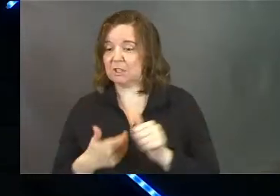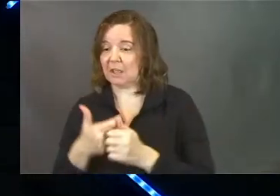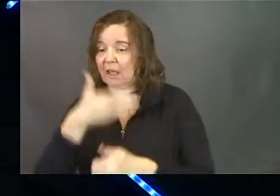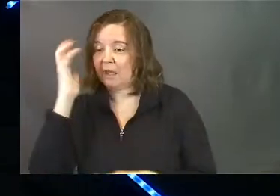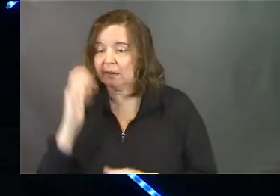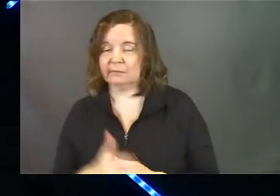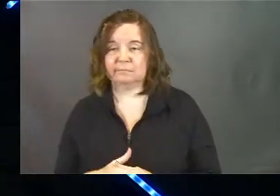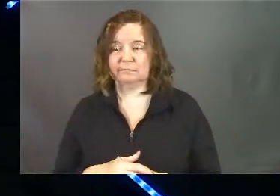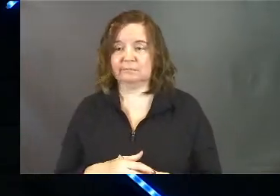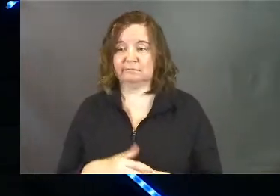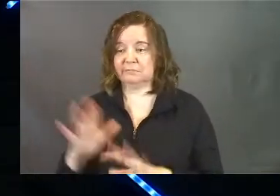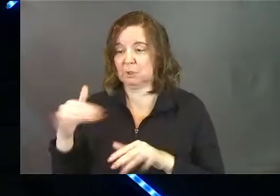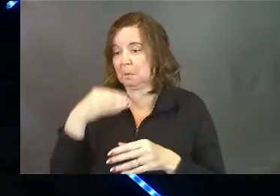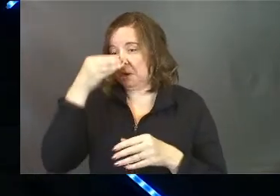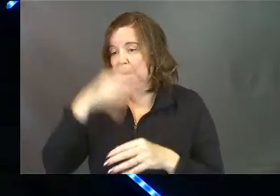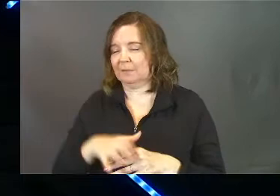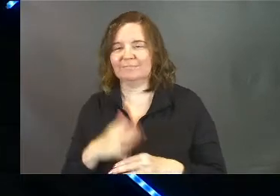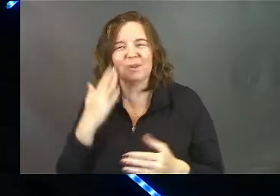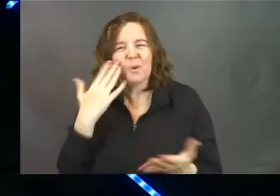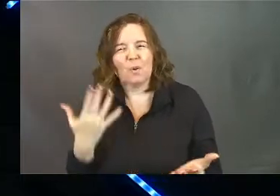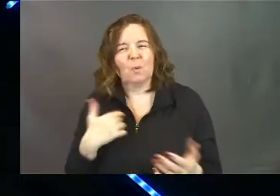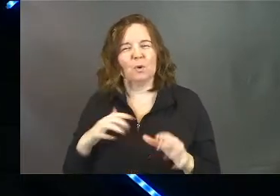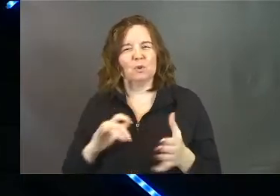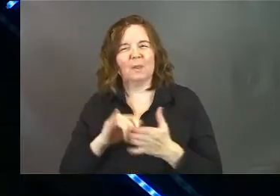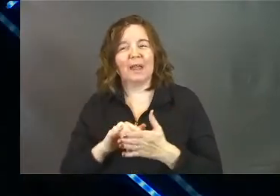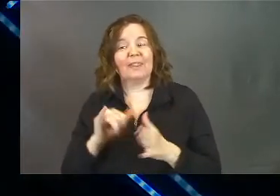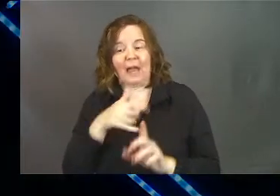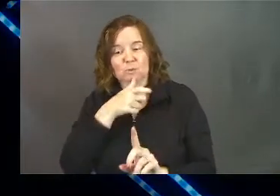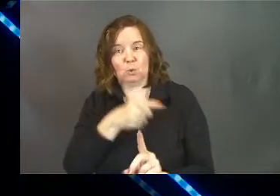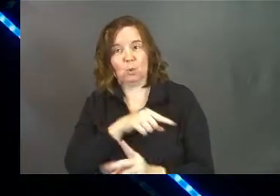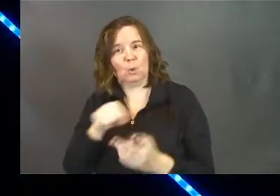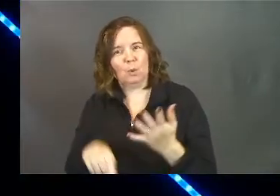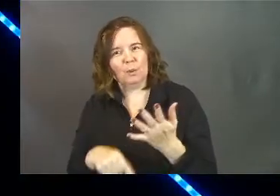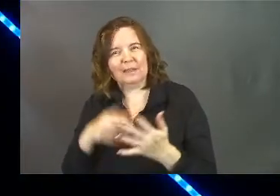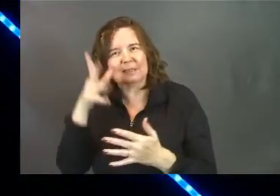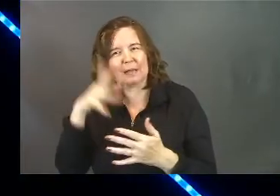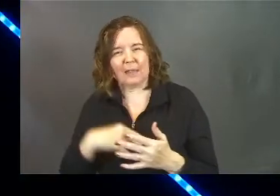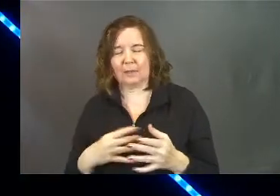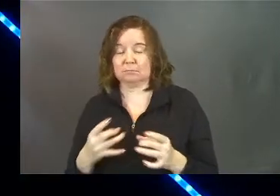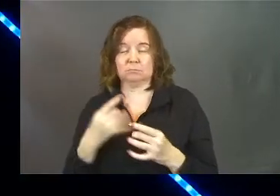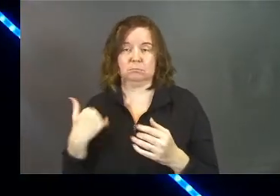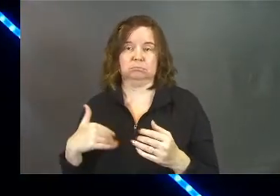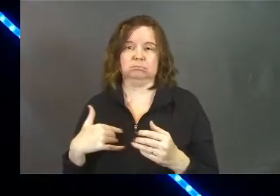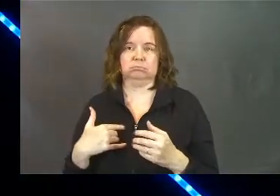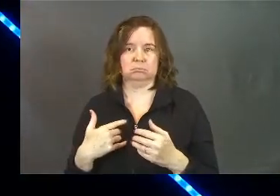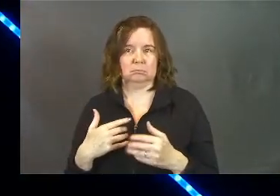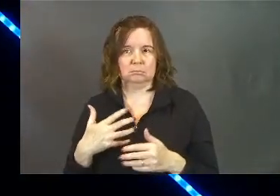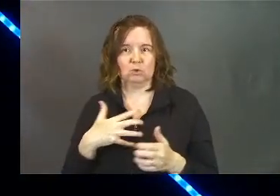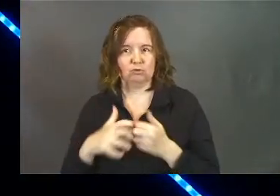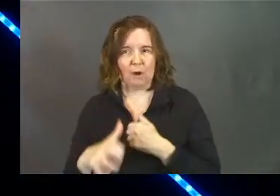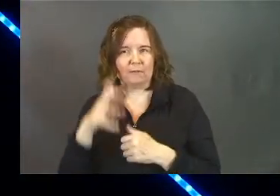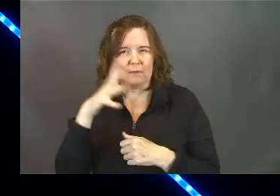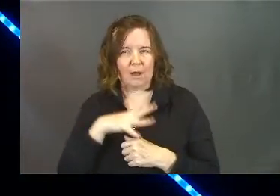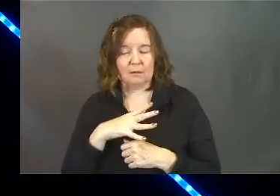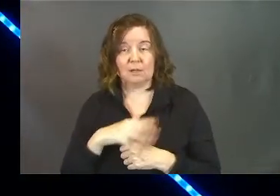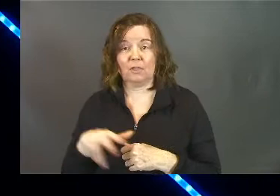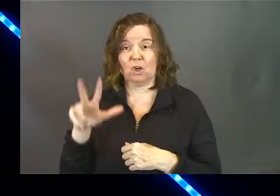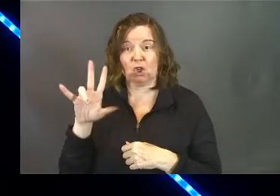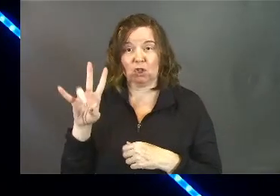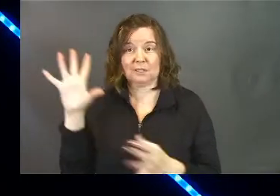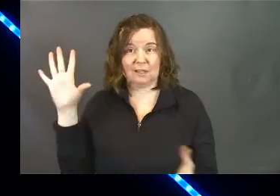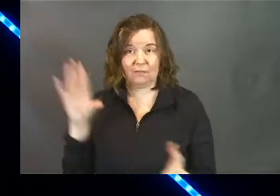lion into a pit. It's snowing. I don't care. You know, we're going to do, like, that's who these guys are. Rough dudes, okay? And here's these guys, 37